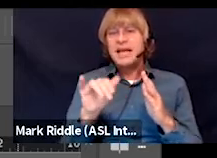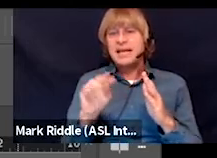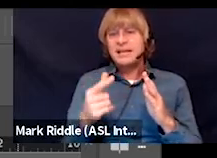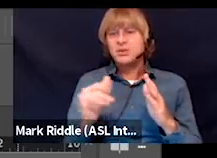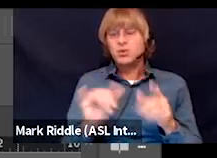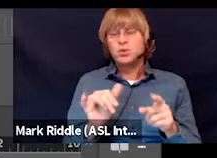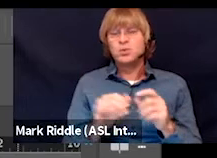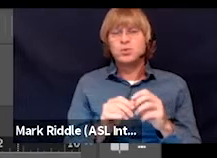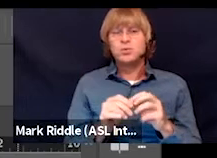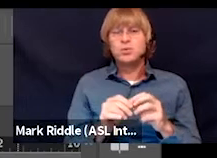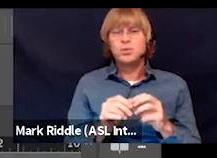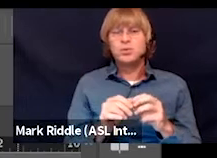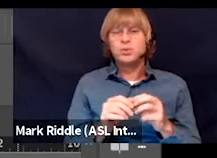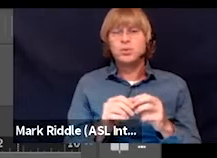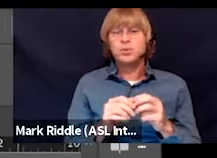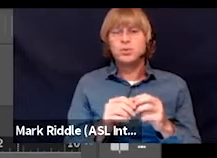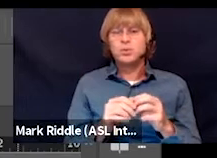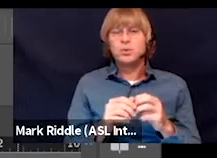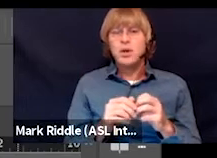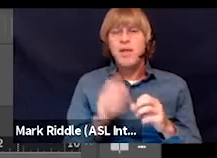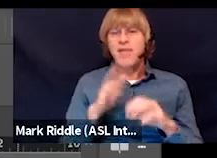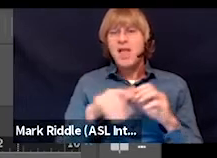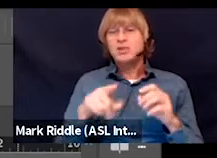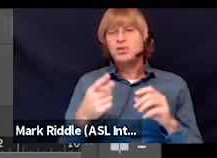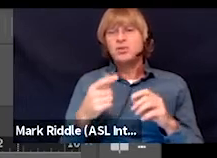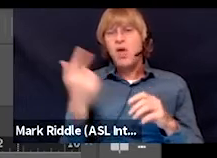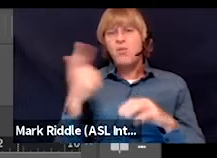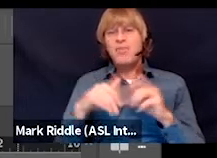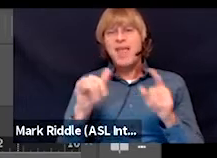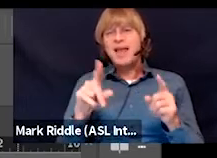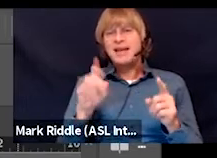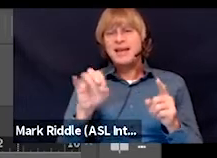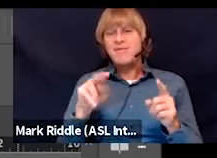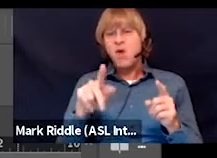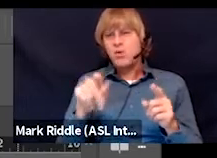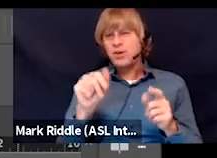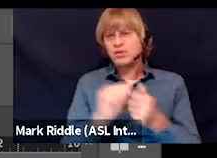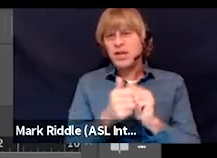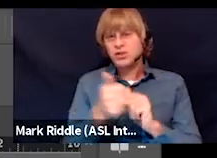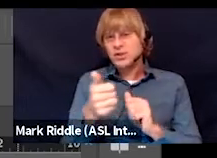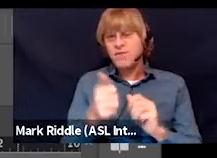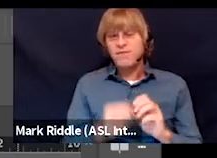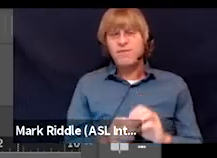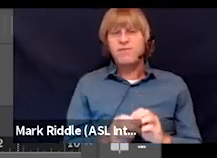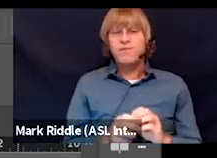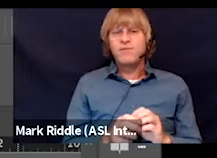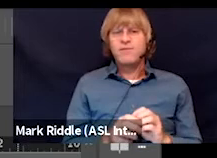to something other than whatever the default is.